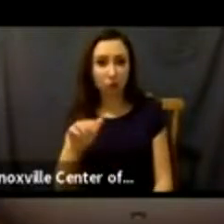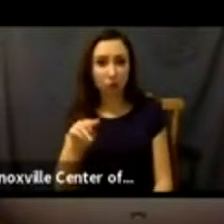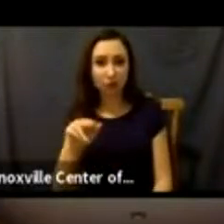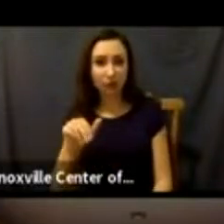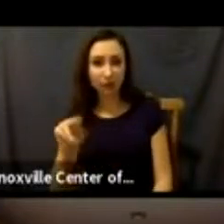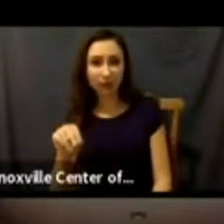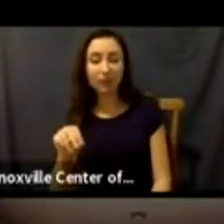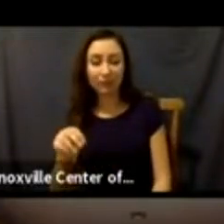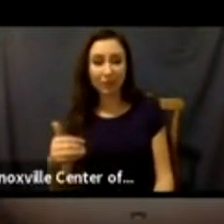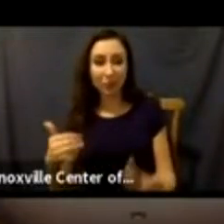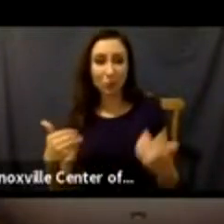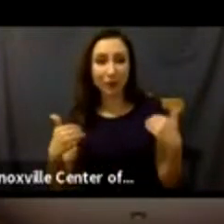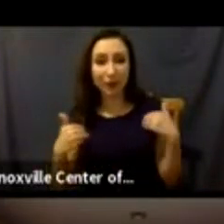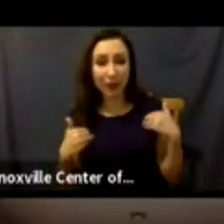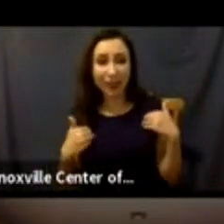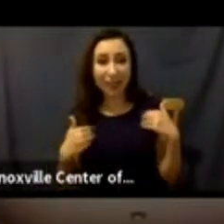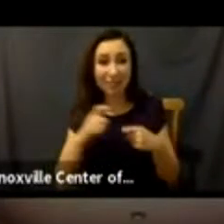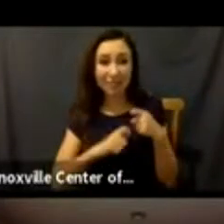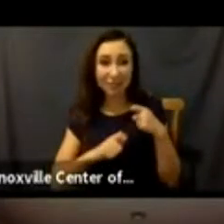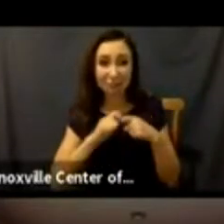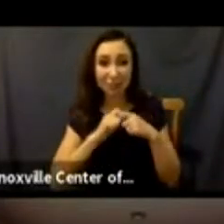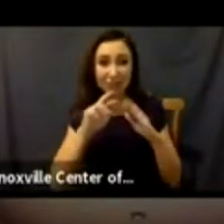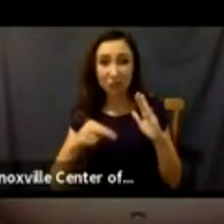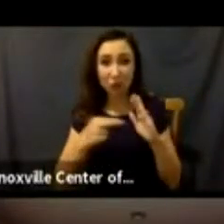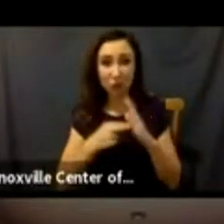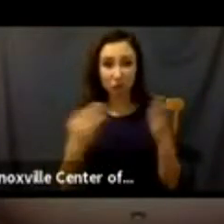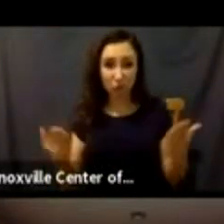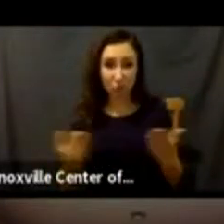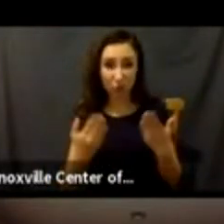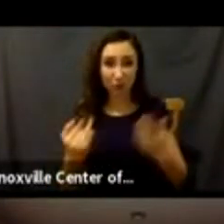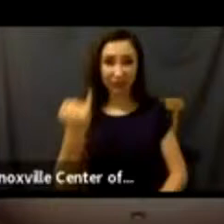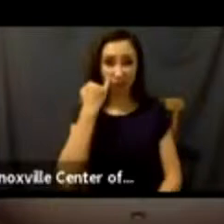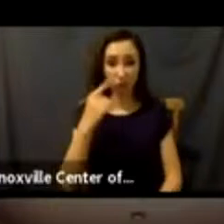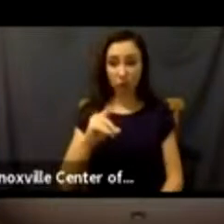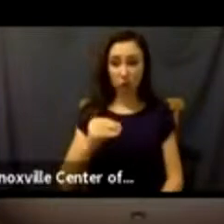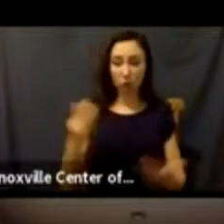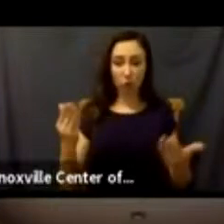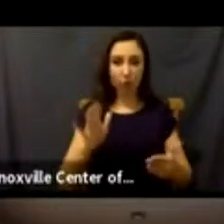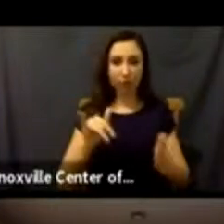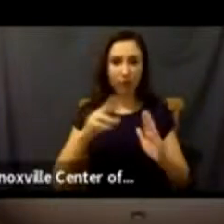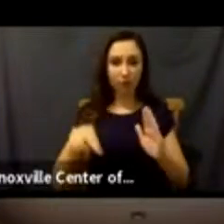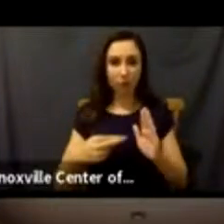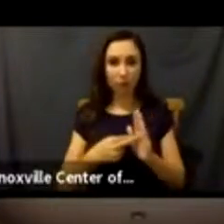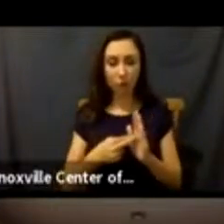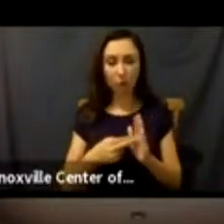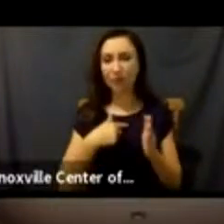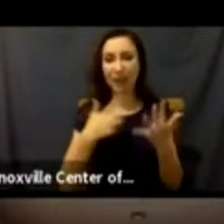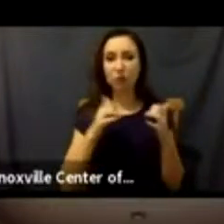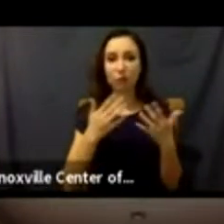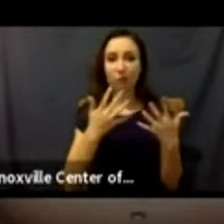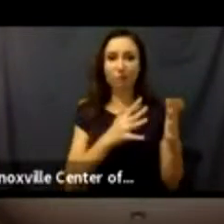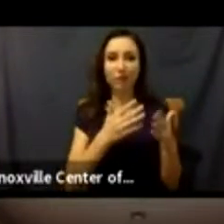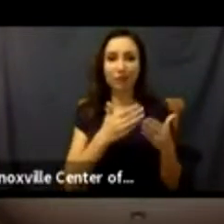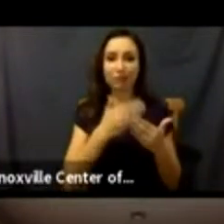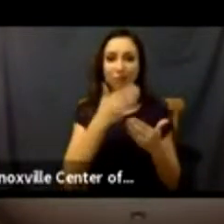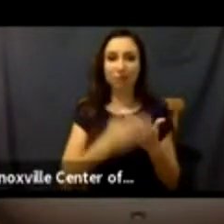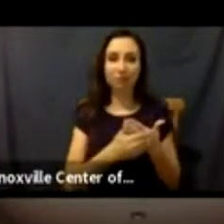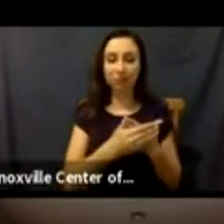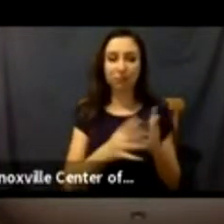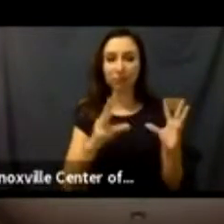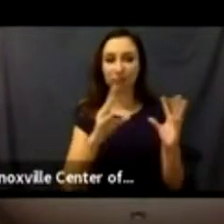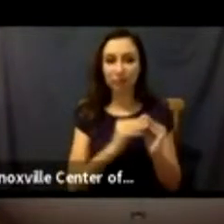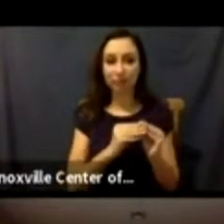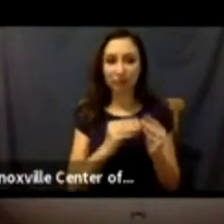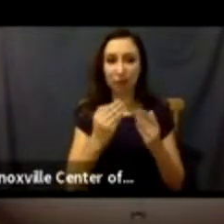we even have a specific role here? And if so, what is it? But I didn't want to get through another meeting. I mean, well before